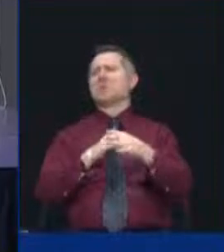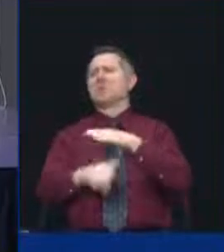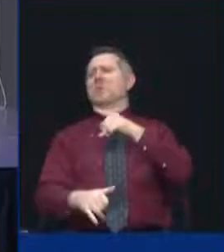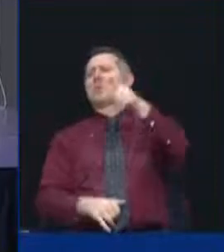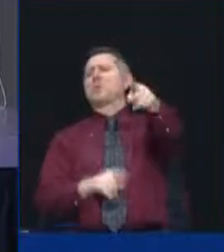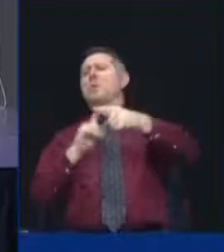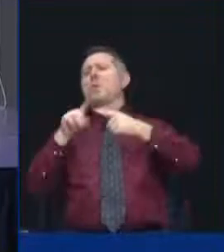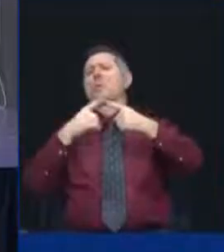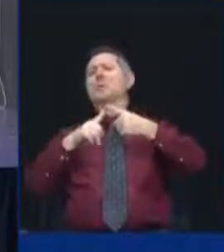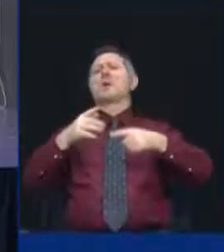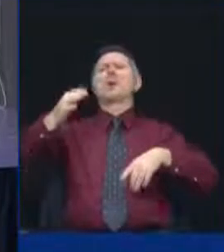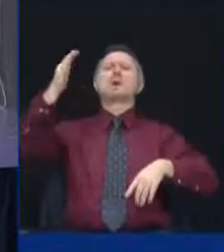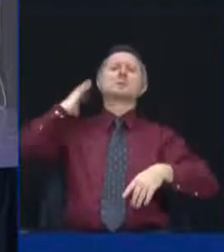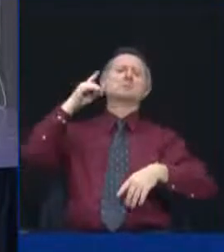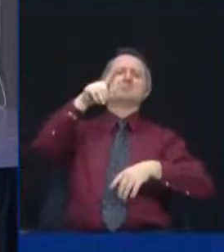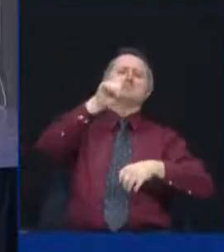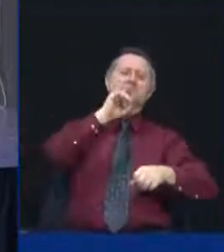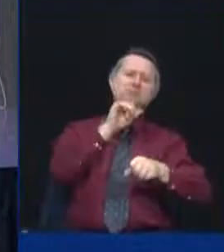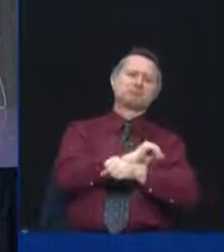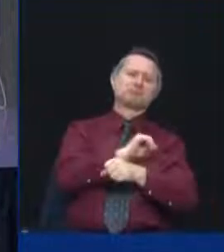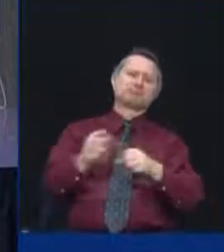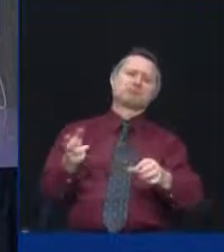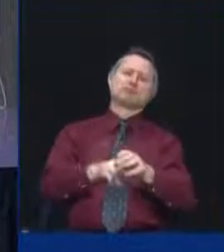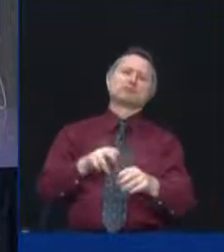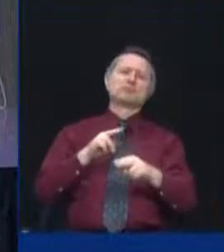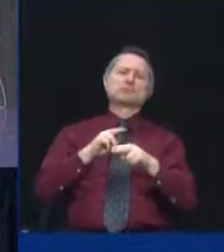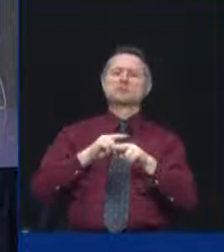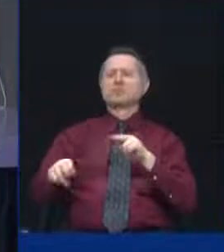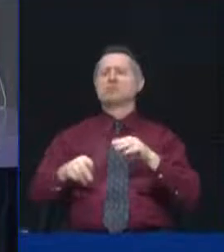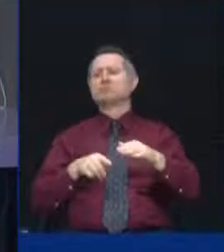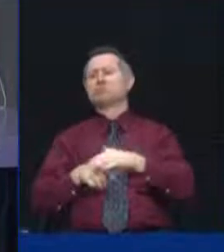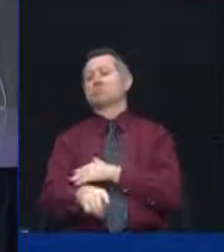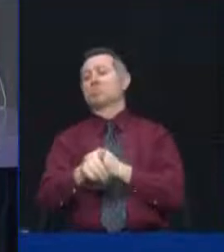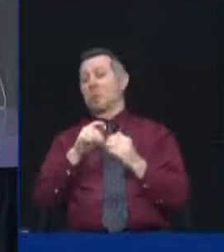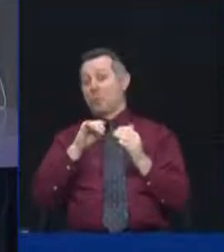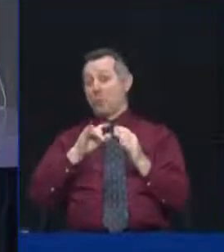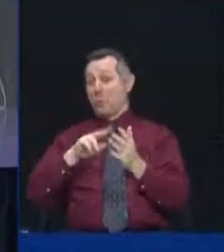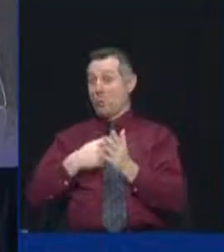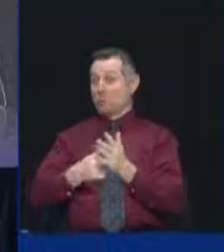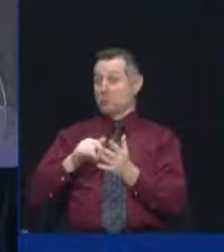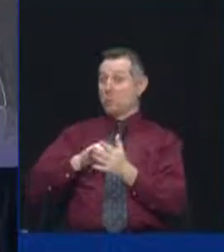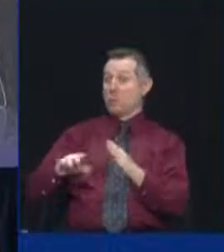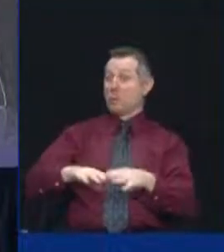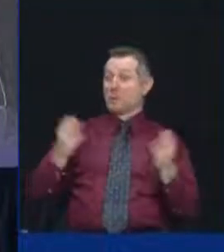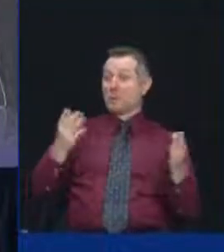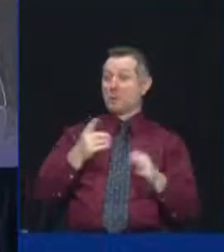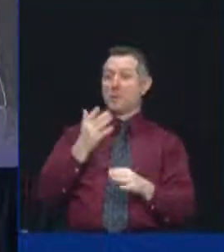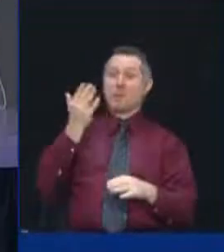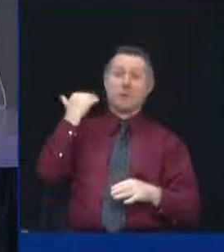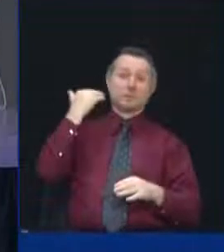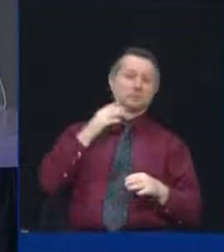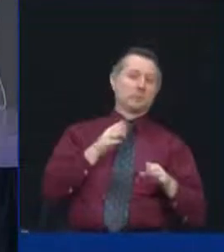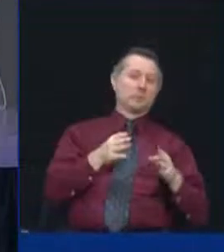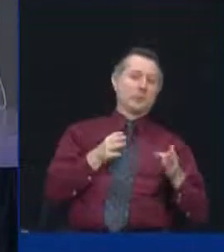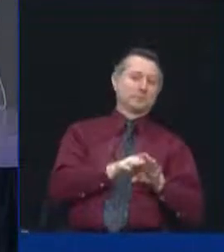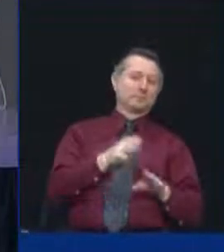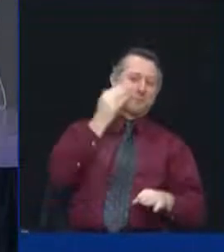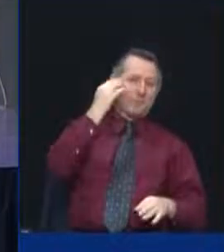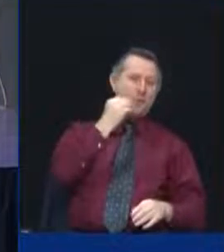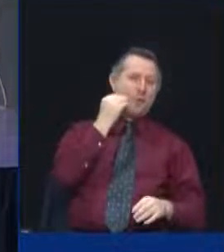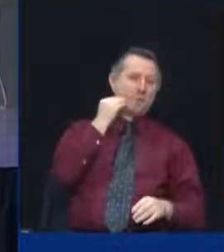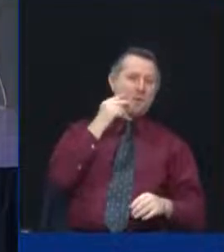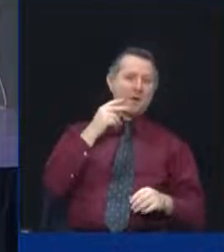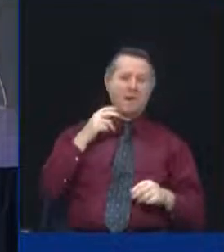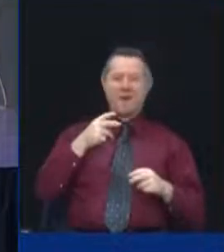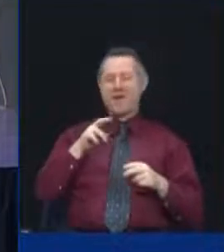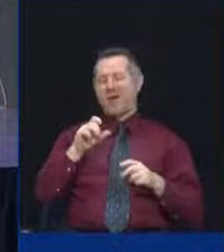rode the subway? And then two, with subways reopening, they closed down a year ago, in large part because of the homelessness issue. But in my reporting,